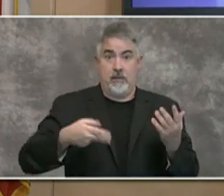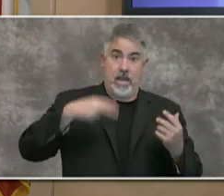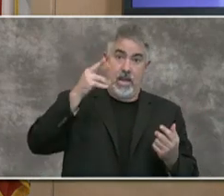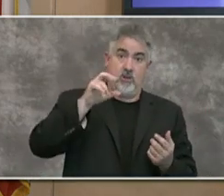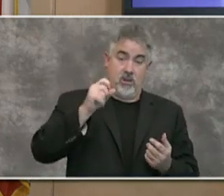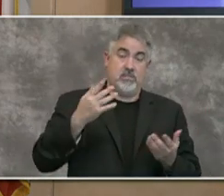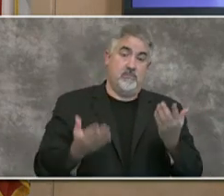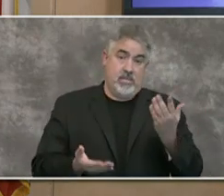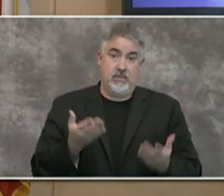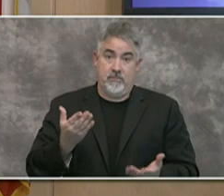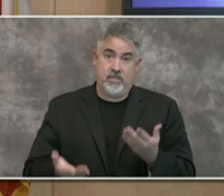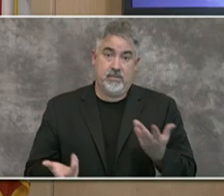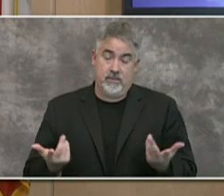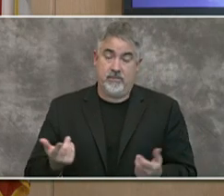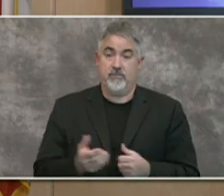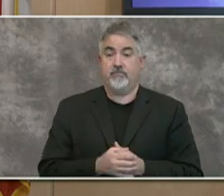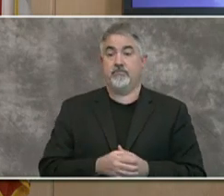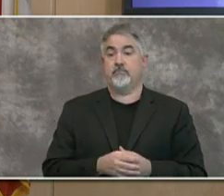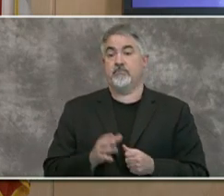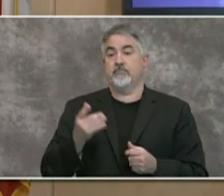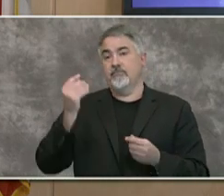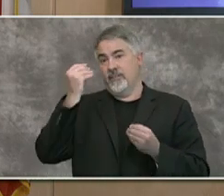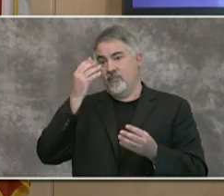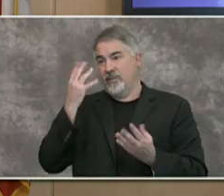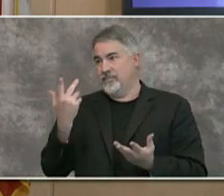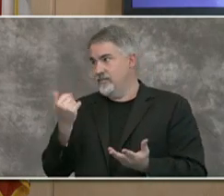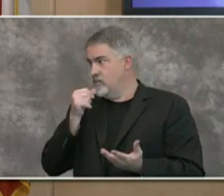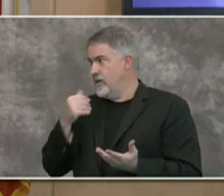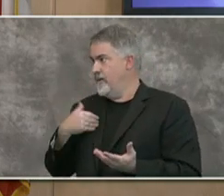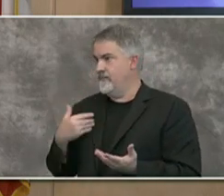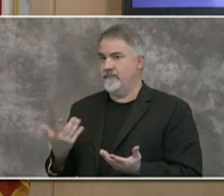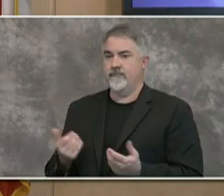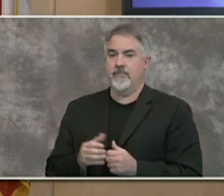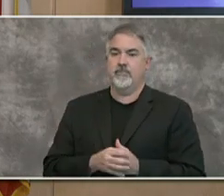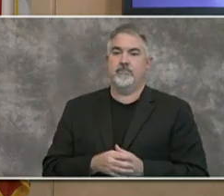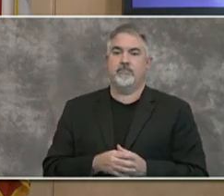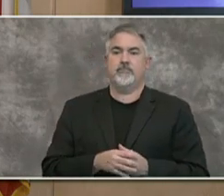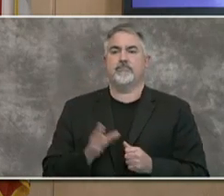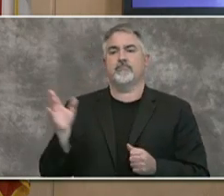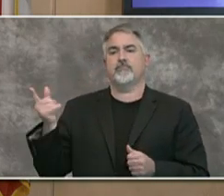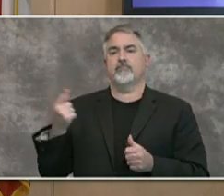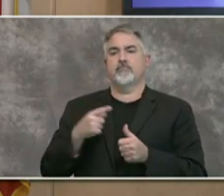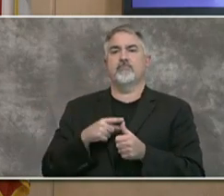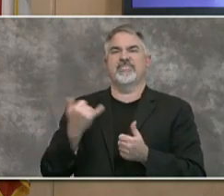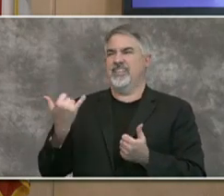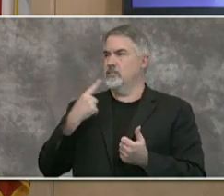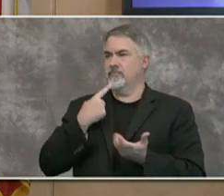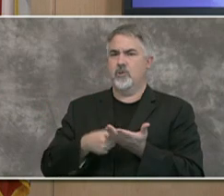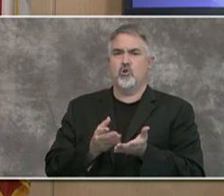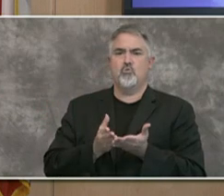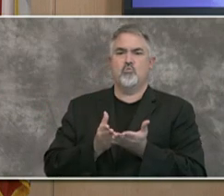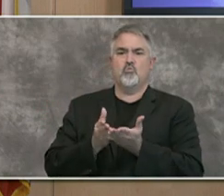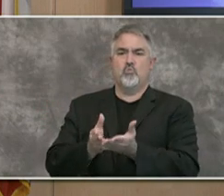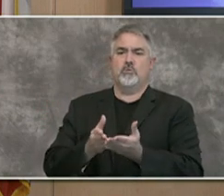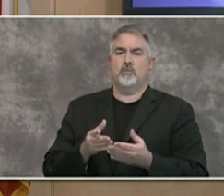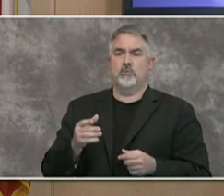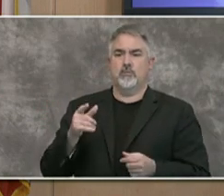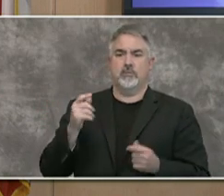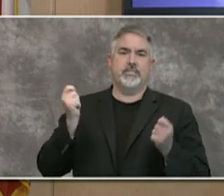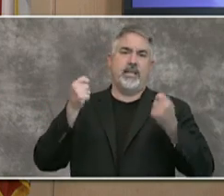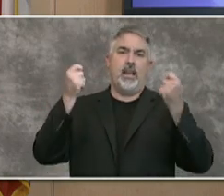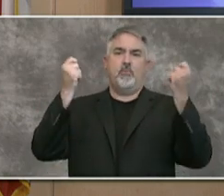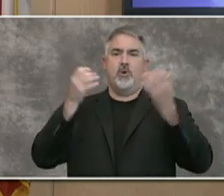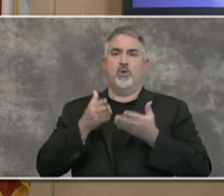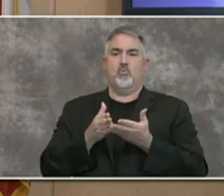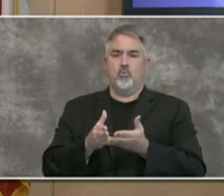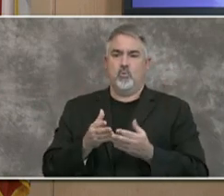look at the data to see if that's true. And I have a cruise-related question. Another passenger from the Celebrity Eclipse has been transported to a